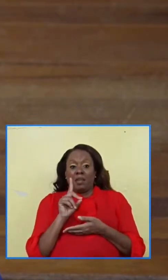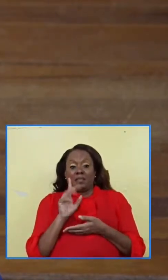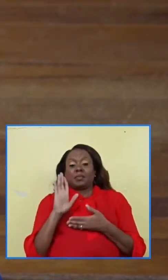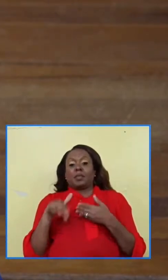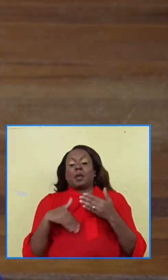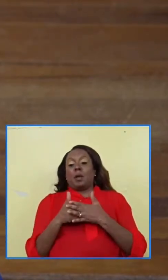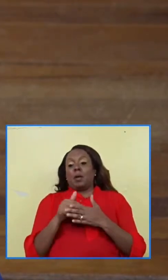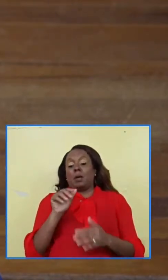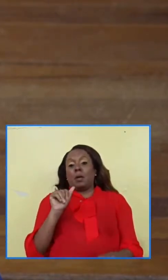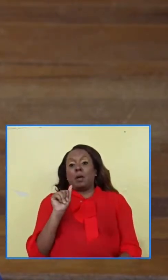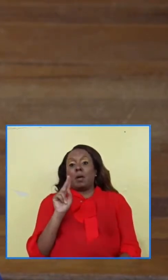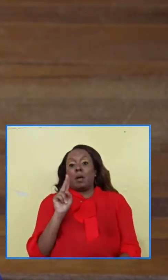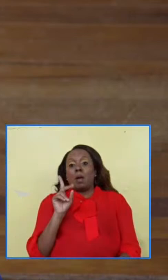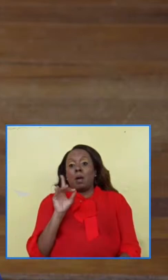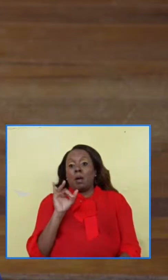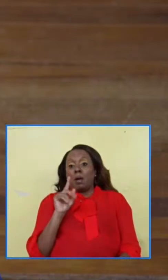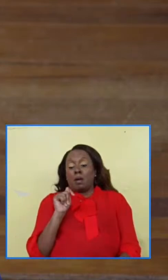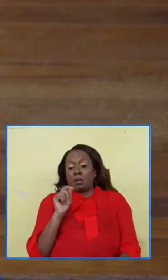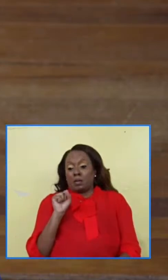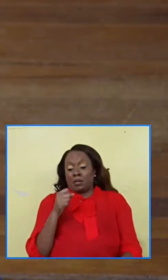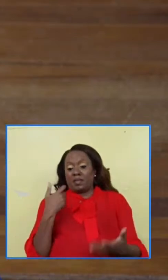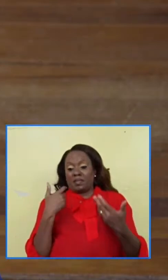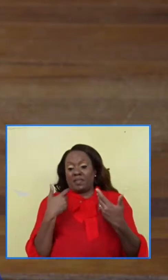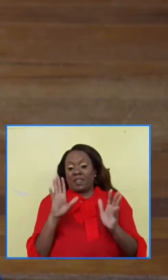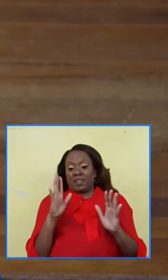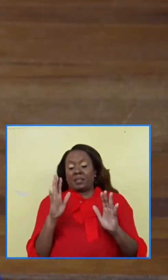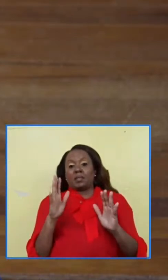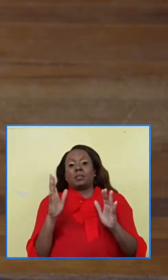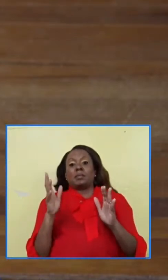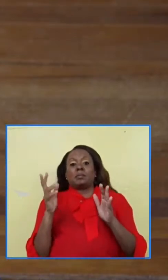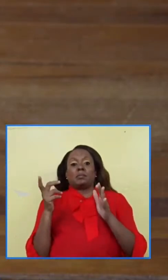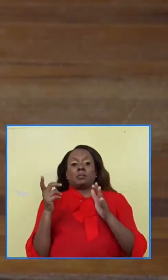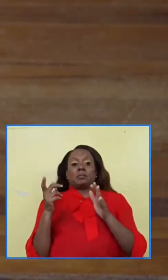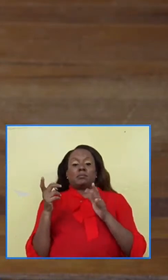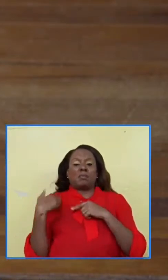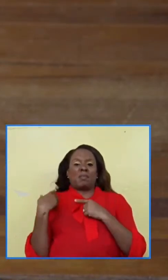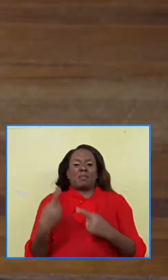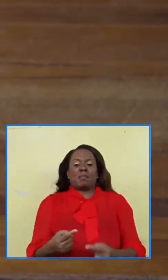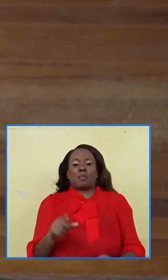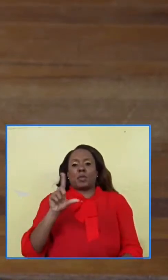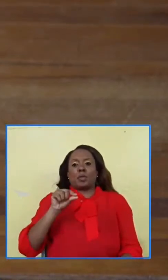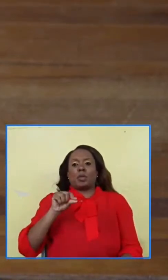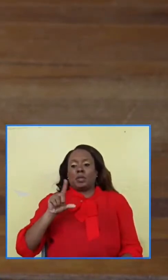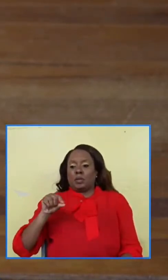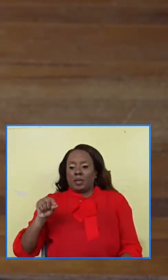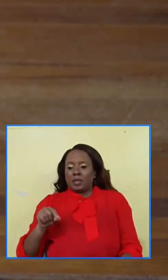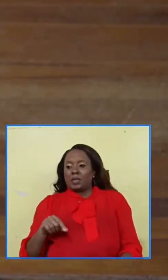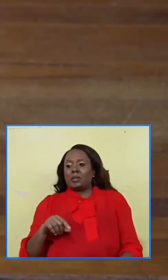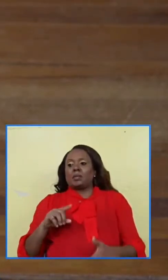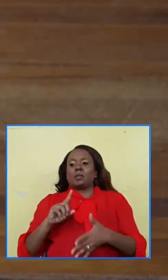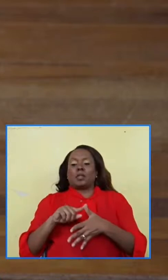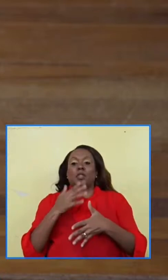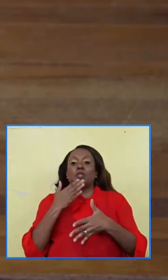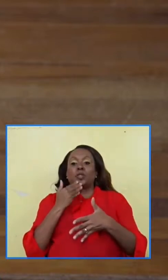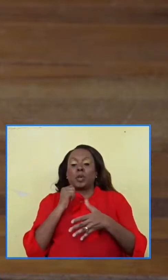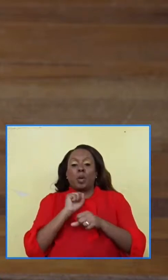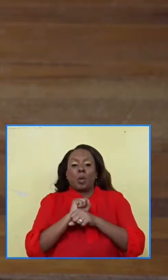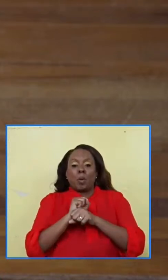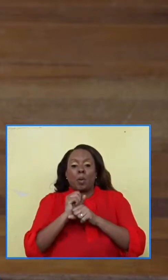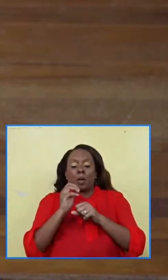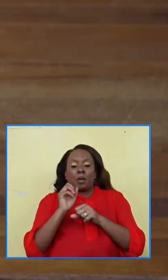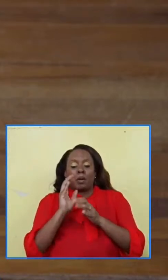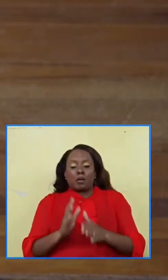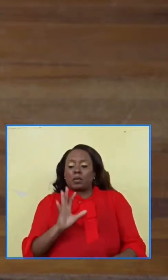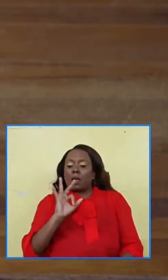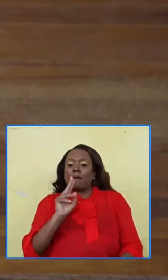have been completed up to 2020. These are the Retraining Fund, the Sugar Workers Providence